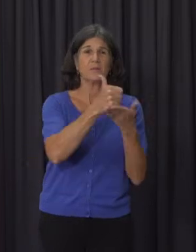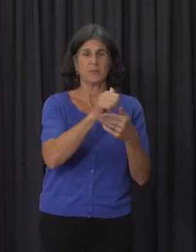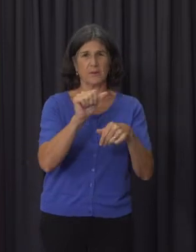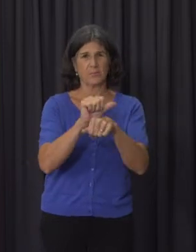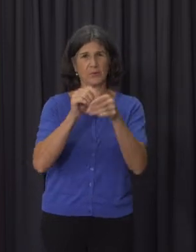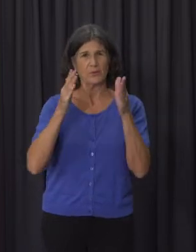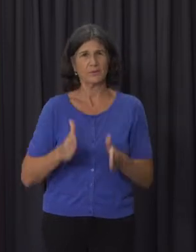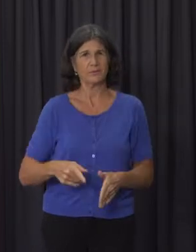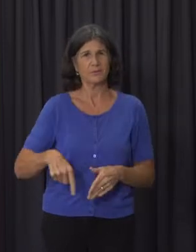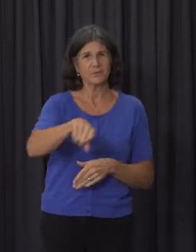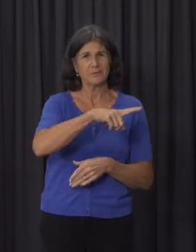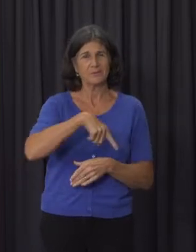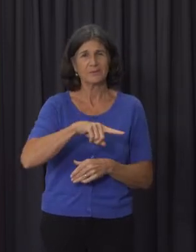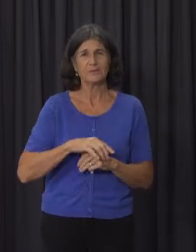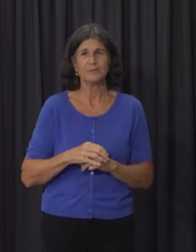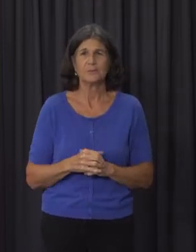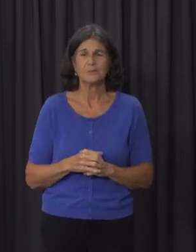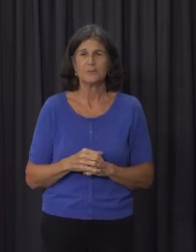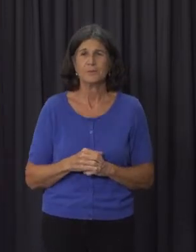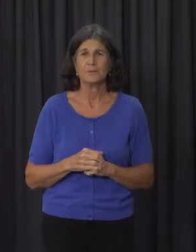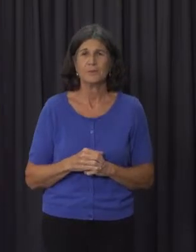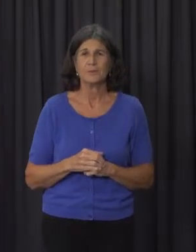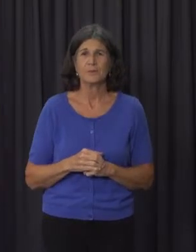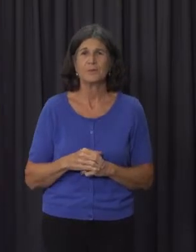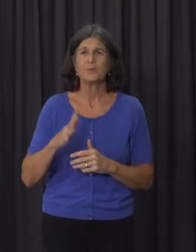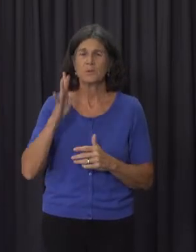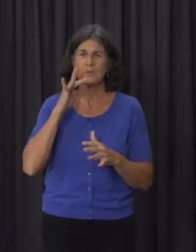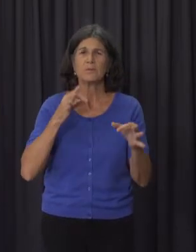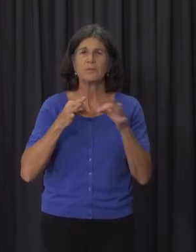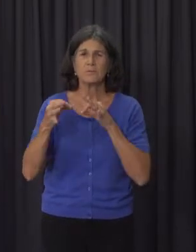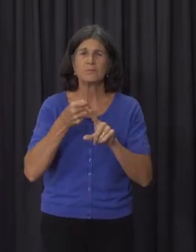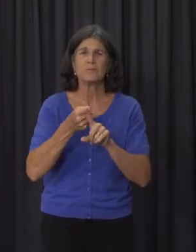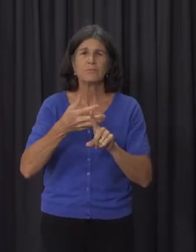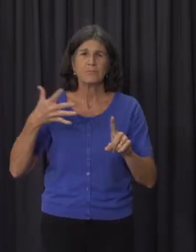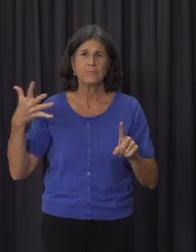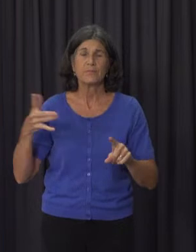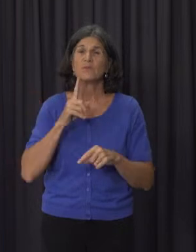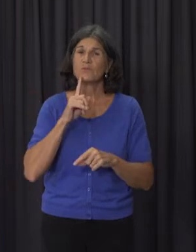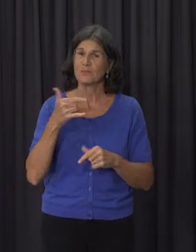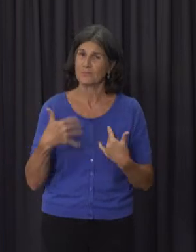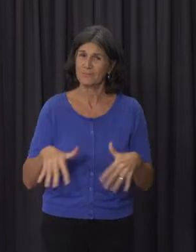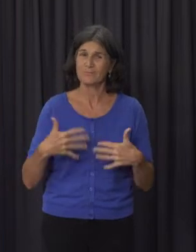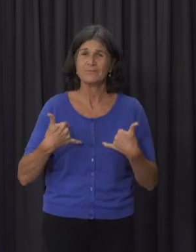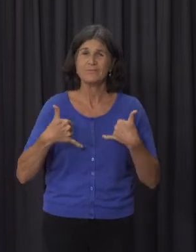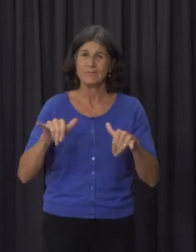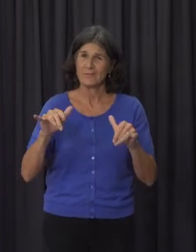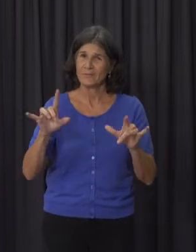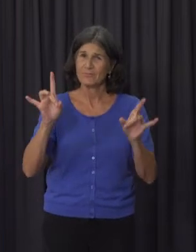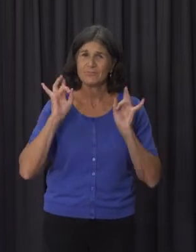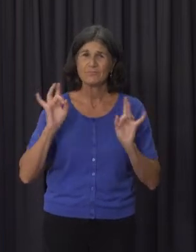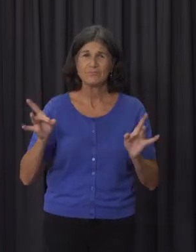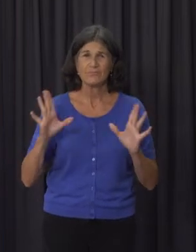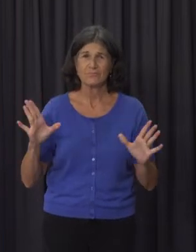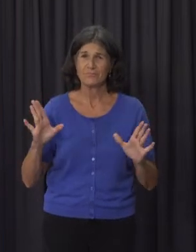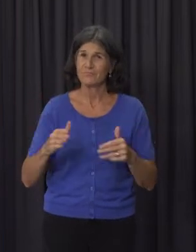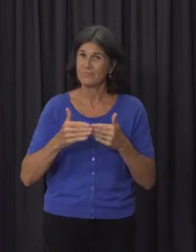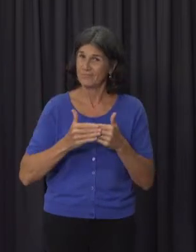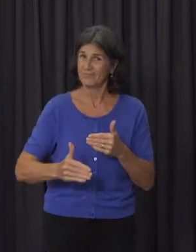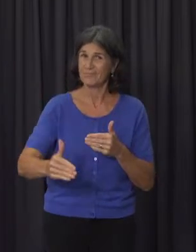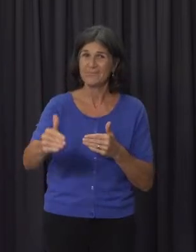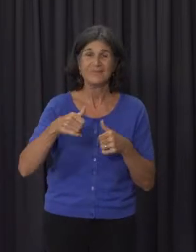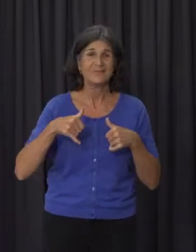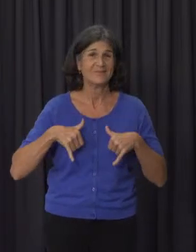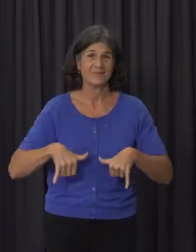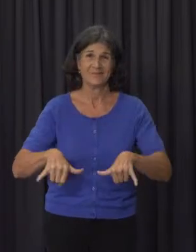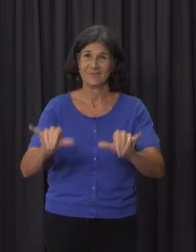extreme the fire conditions are today and how they're expected to continue in the days ahead. I'd now like to provide